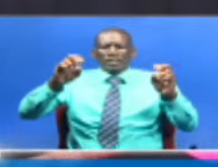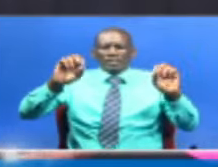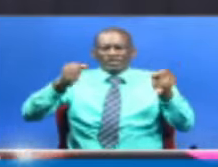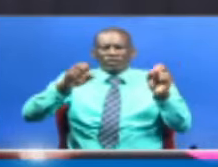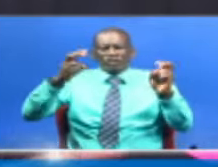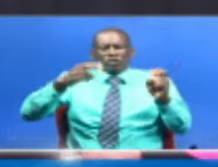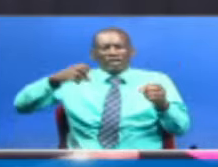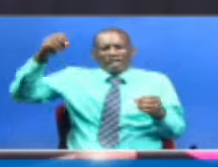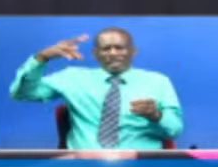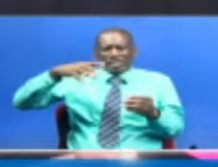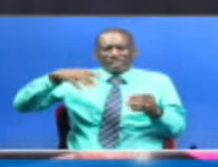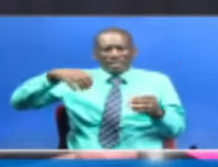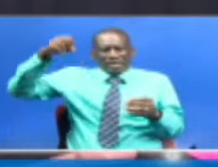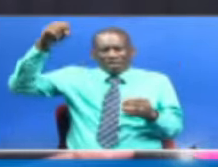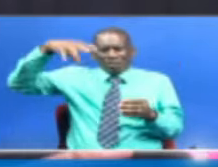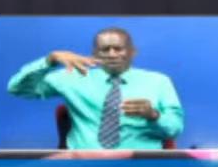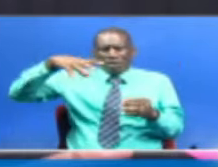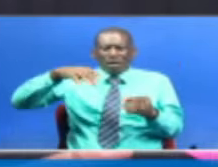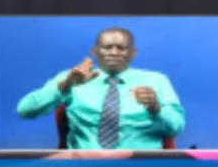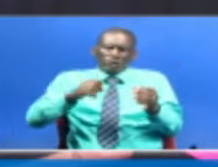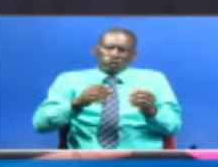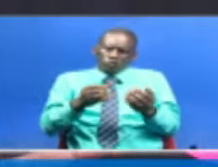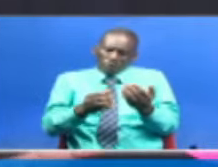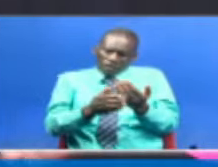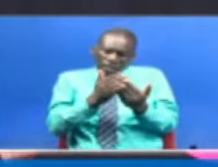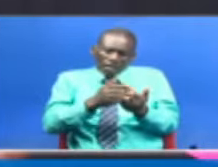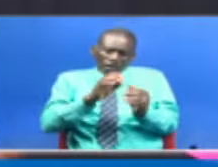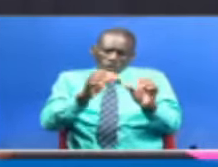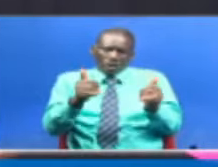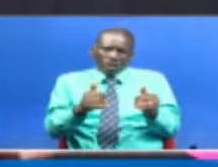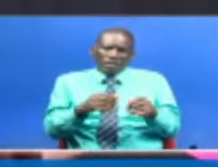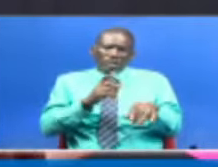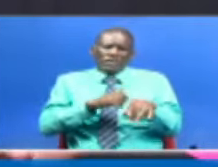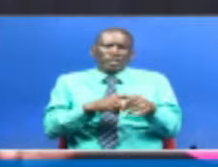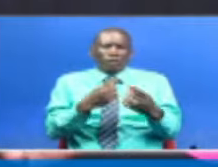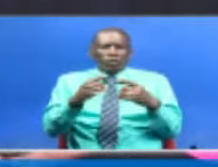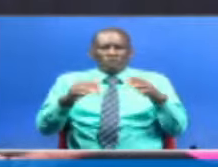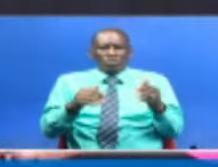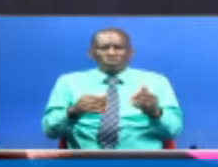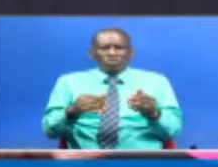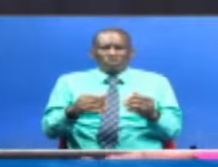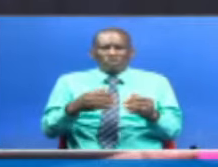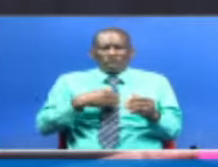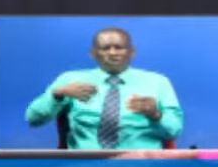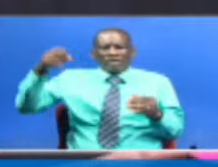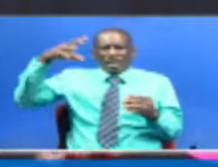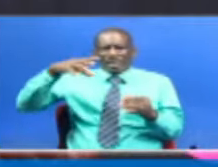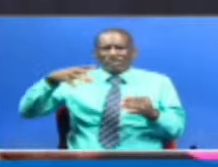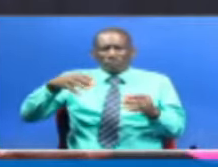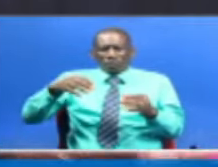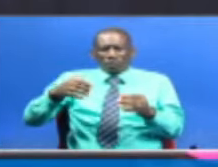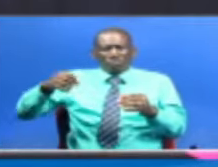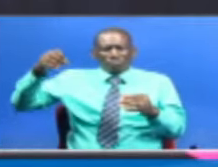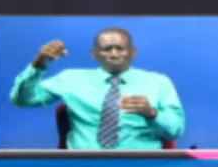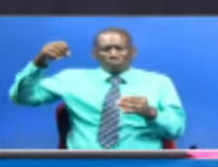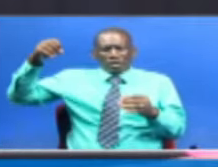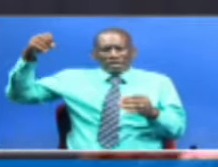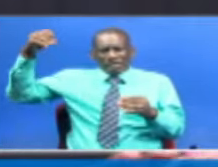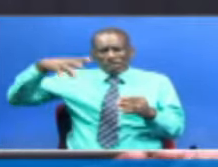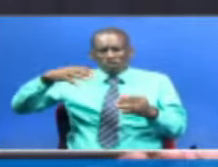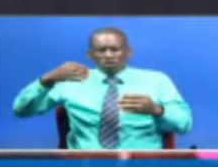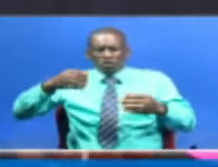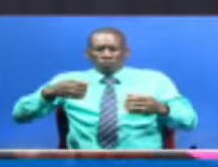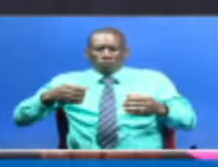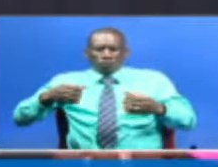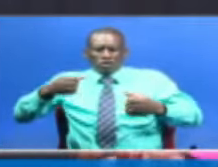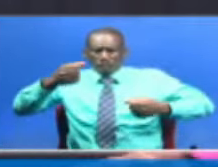has to be handled carefully. And when you talk about taking electrical energy to the village, because vehicles are all over the